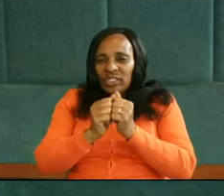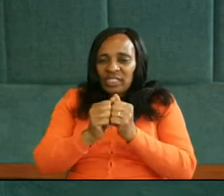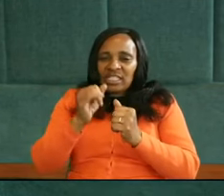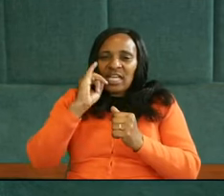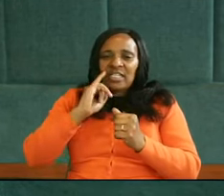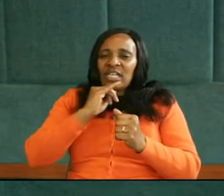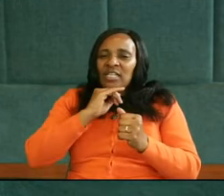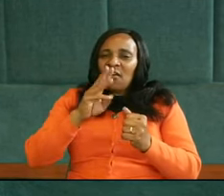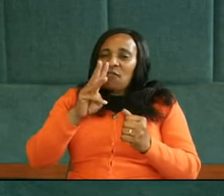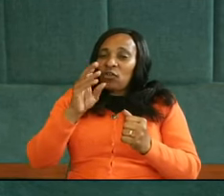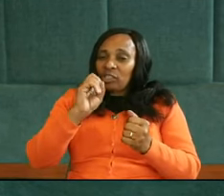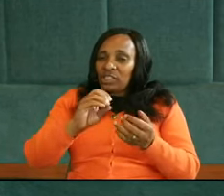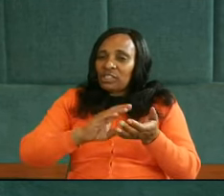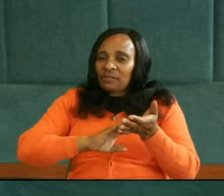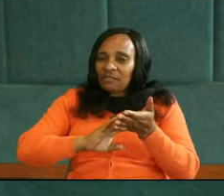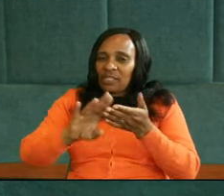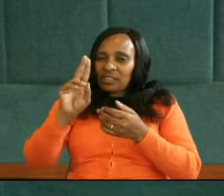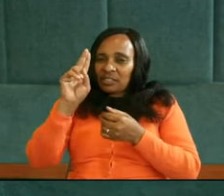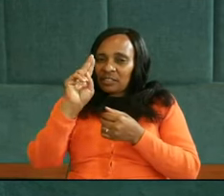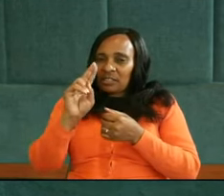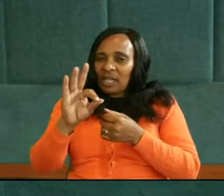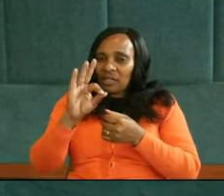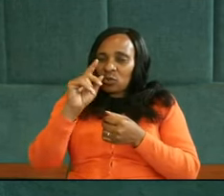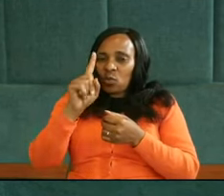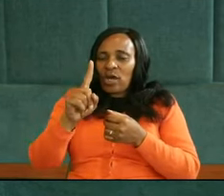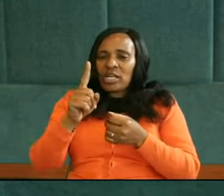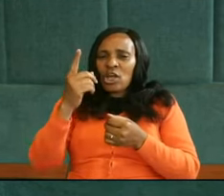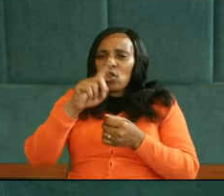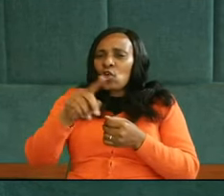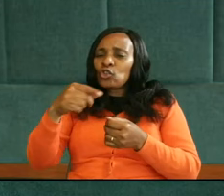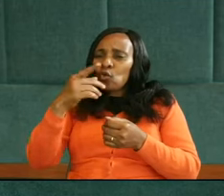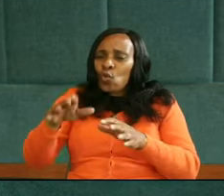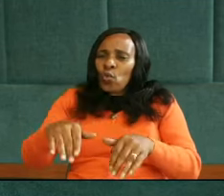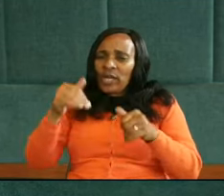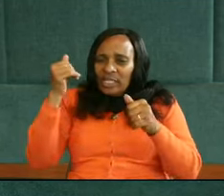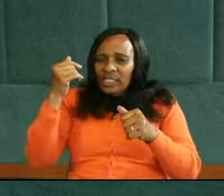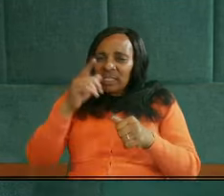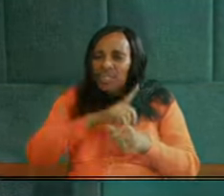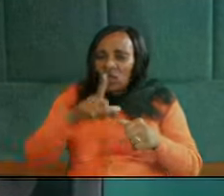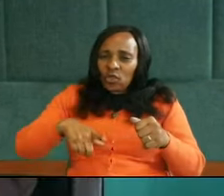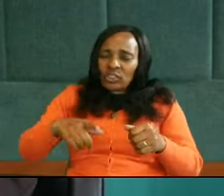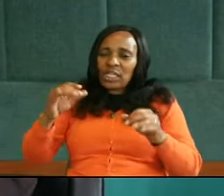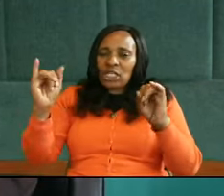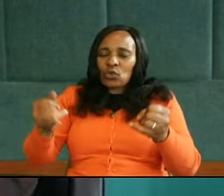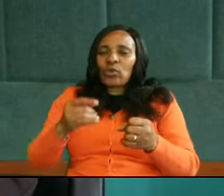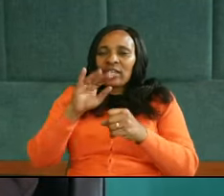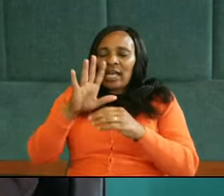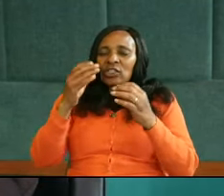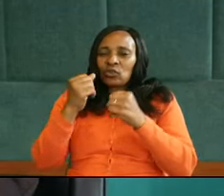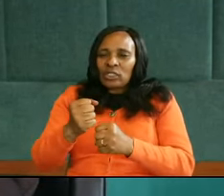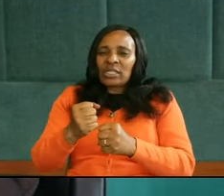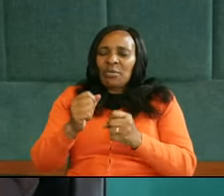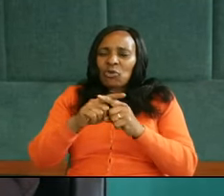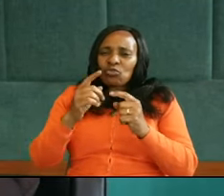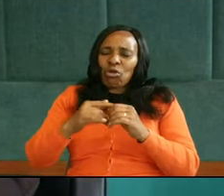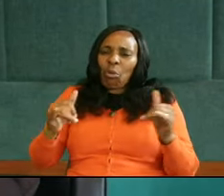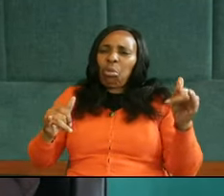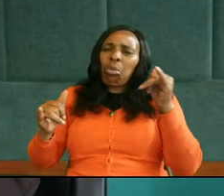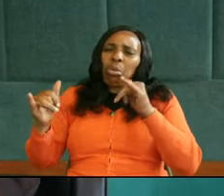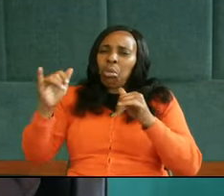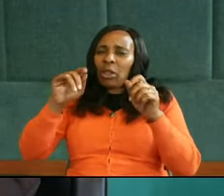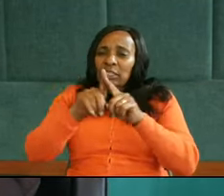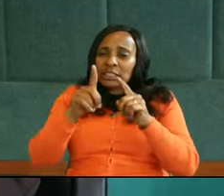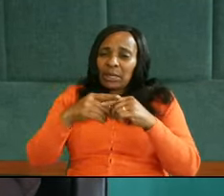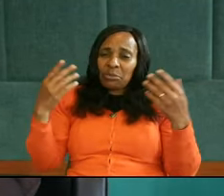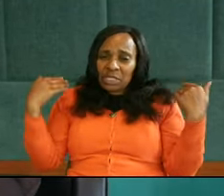Isaiah 40, verse 31. Those who wait on the Lord shall renew their strength. They shall mount up with wings like eagles. They